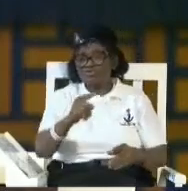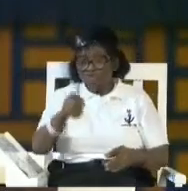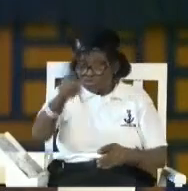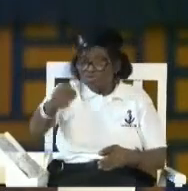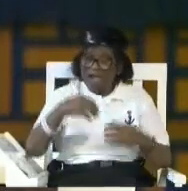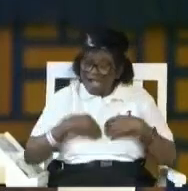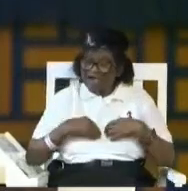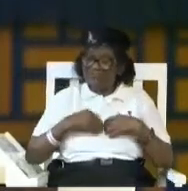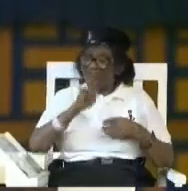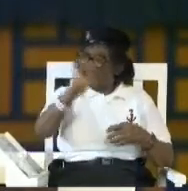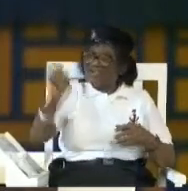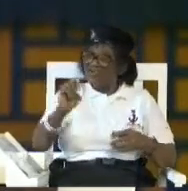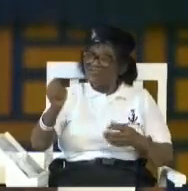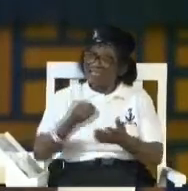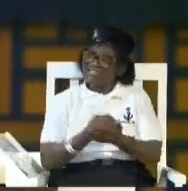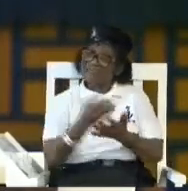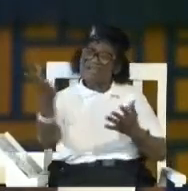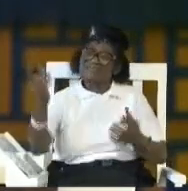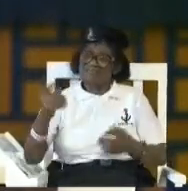for me.